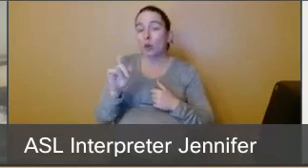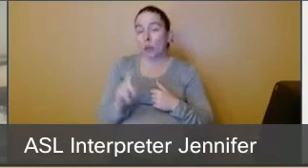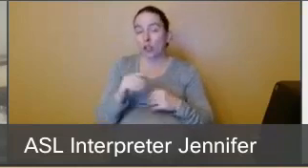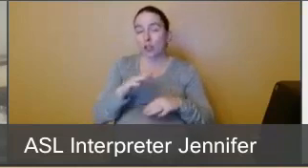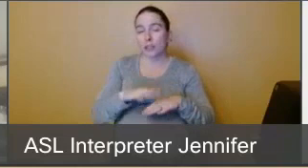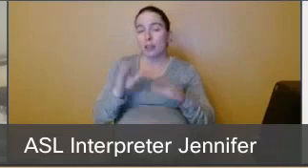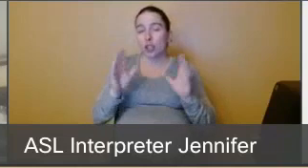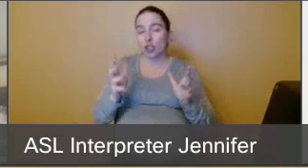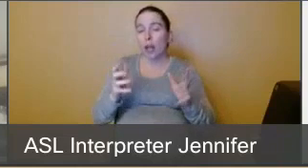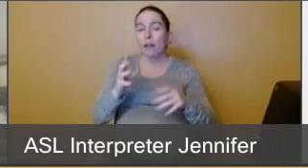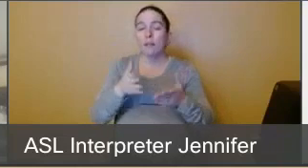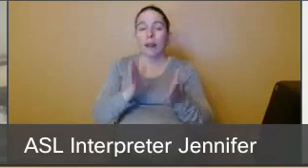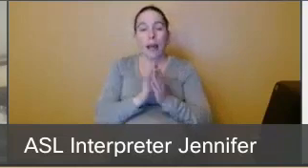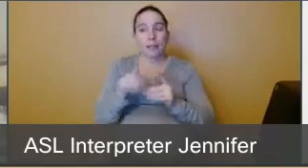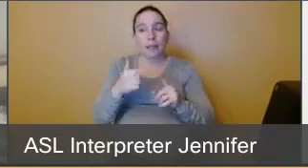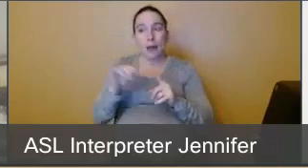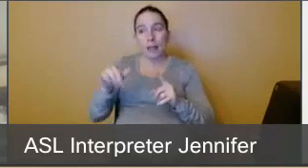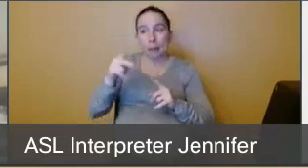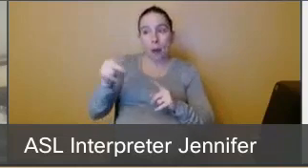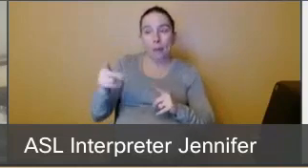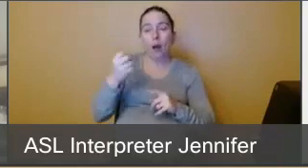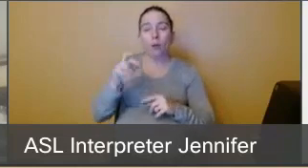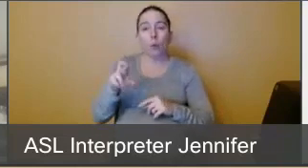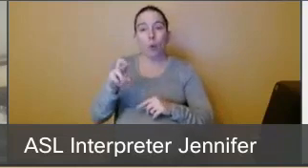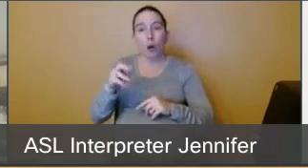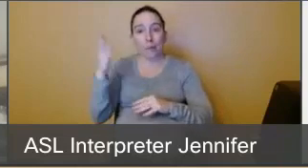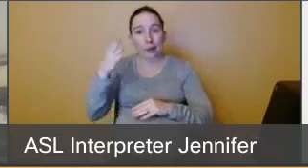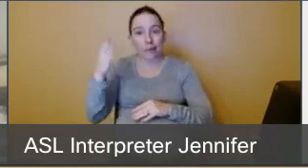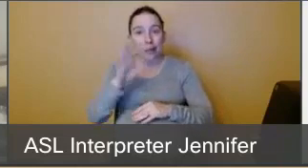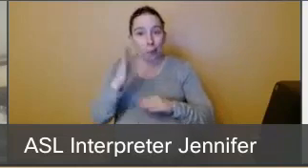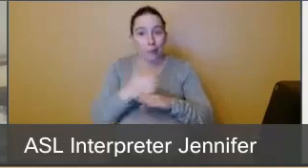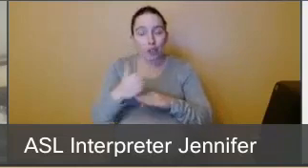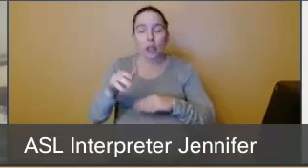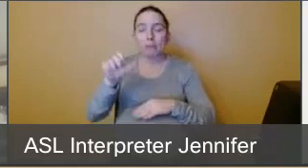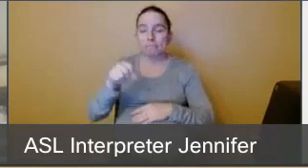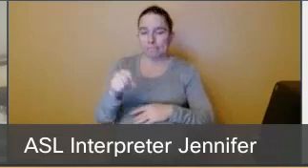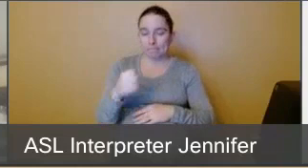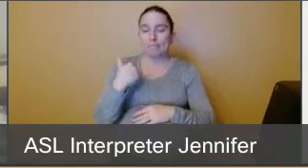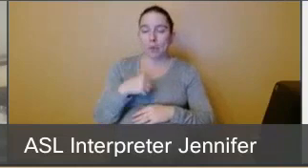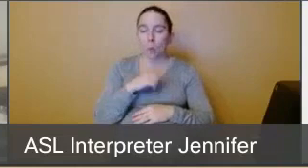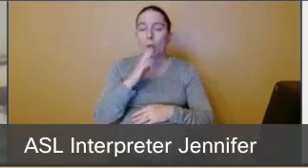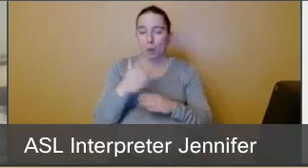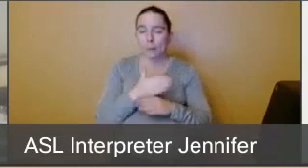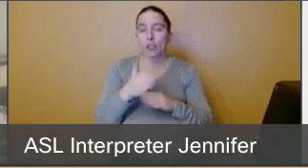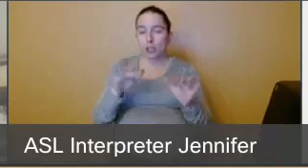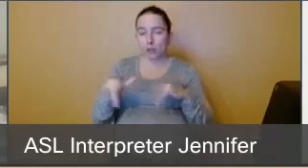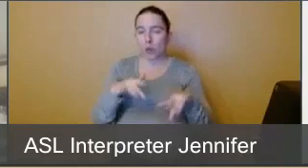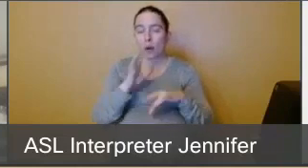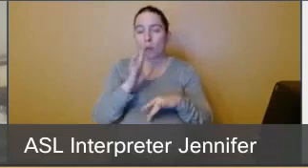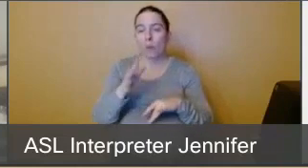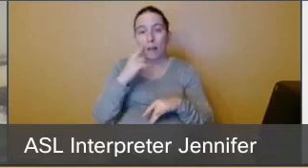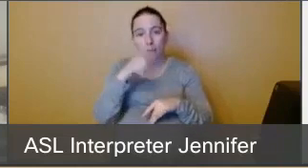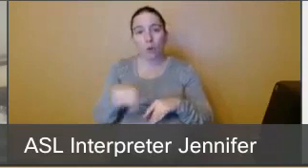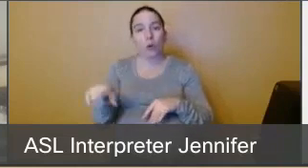about whether the PowerPoint or the presentation will be shared. And yes, we will be sharing this recording for you to